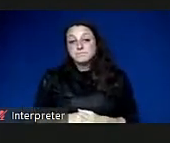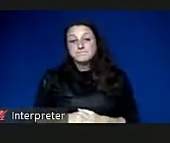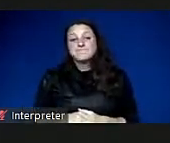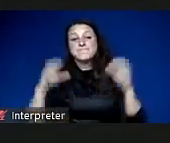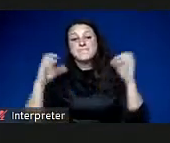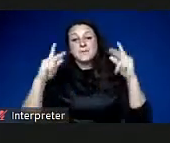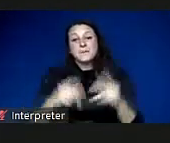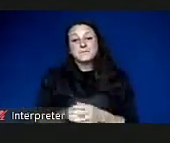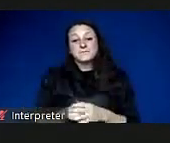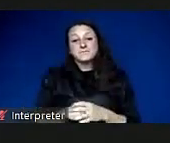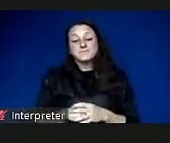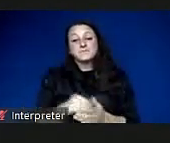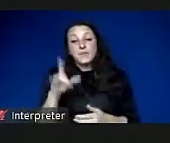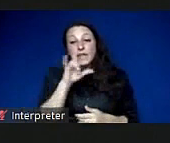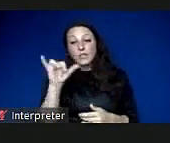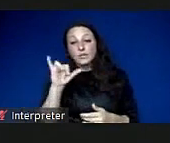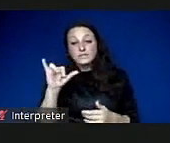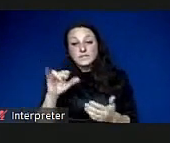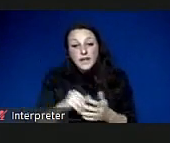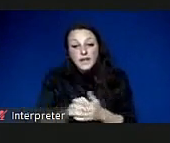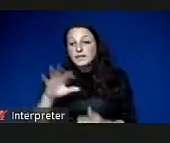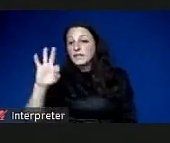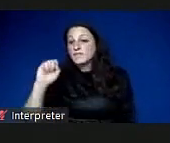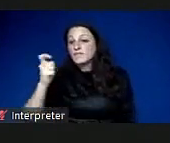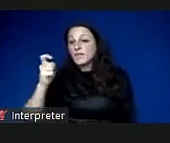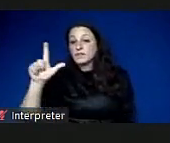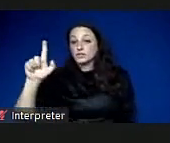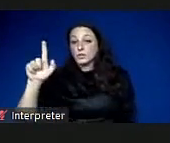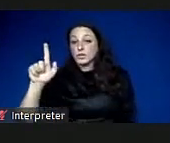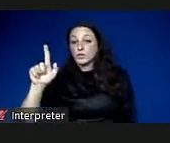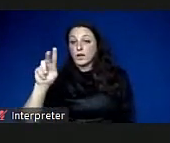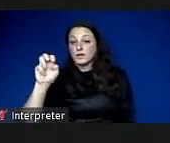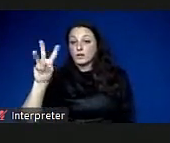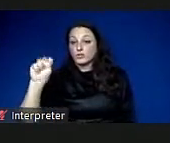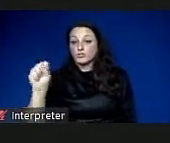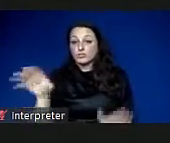Okay, and then it looks like the Fox 21 newsroom has a question.